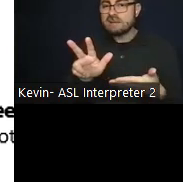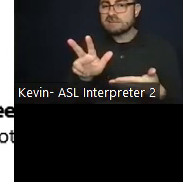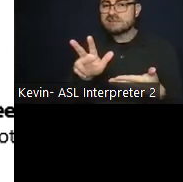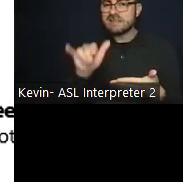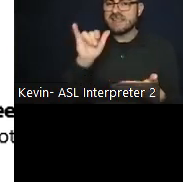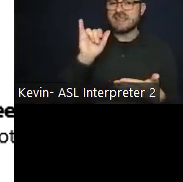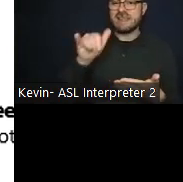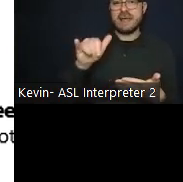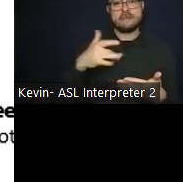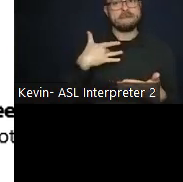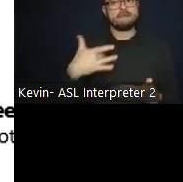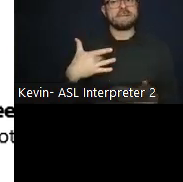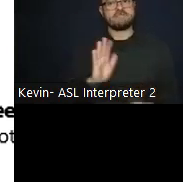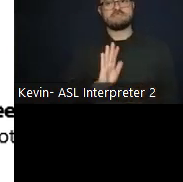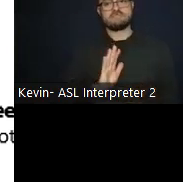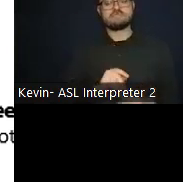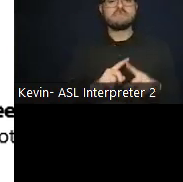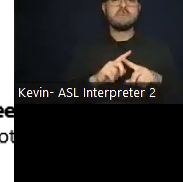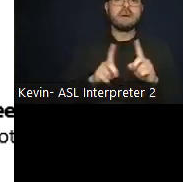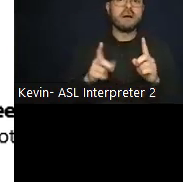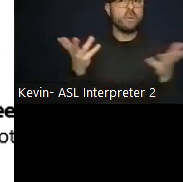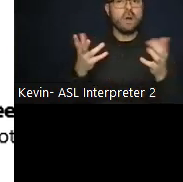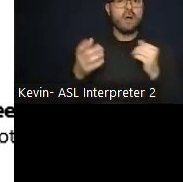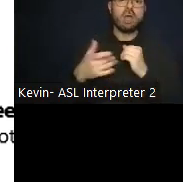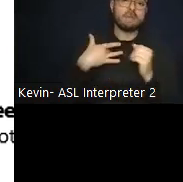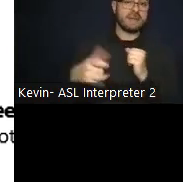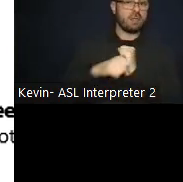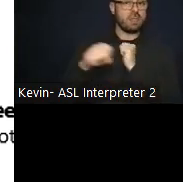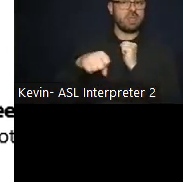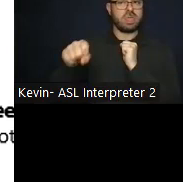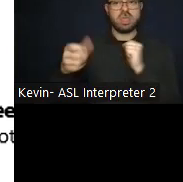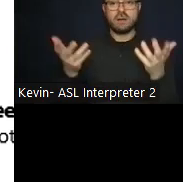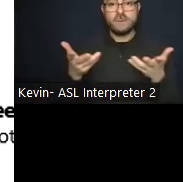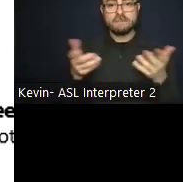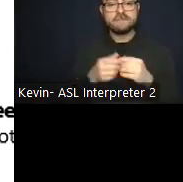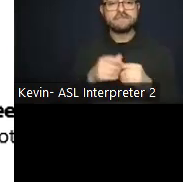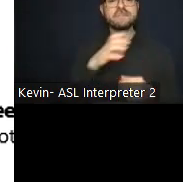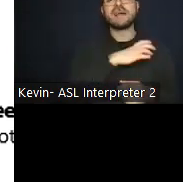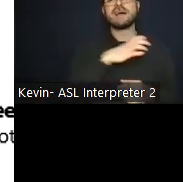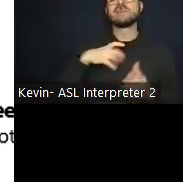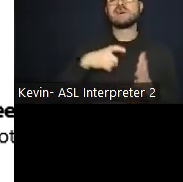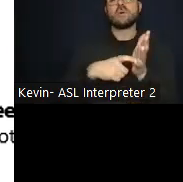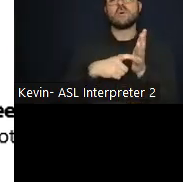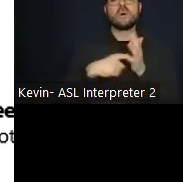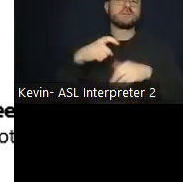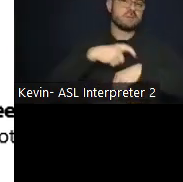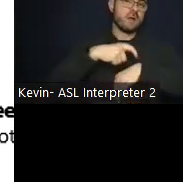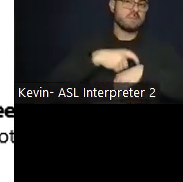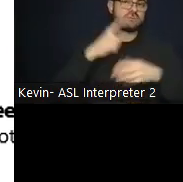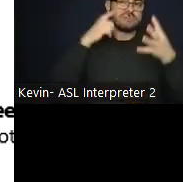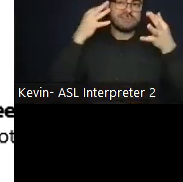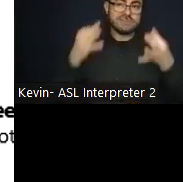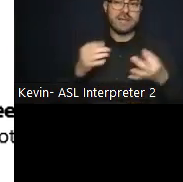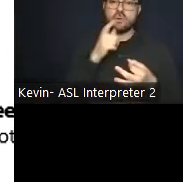upper end. The thing that can take longer though is council needs time to determine who they want to